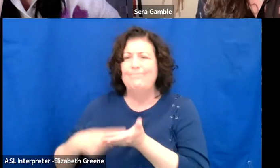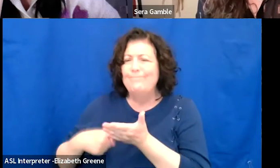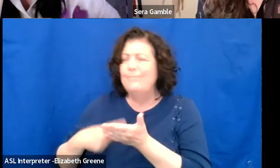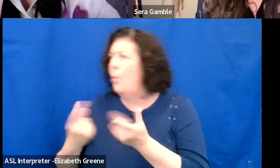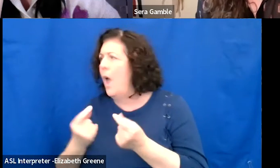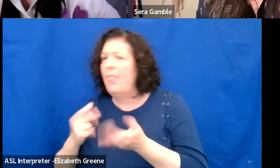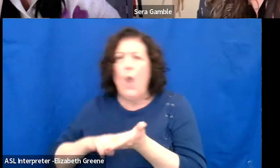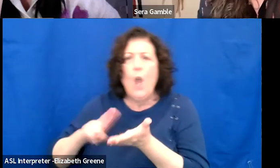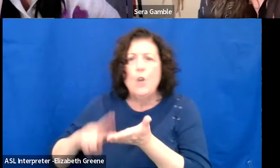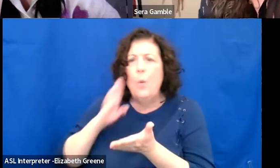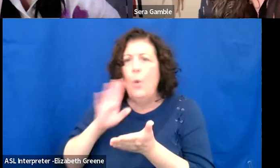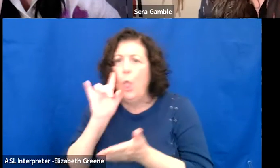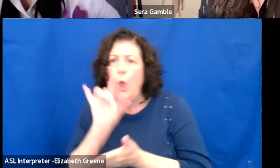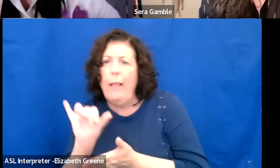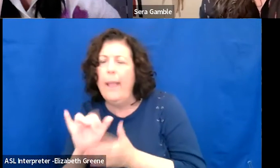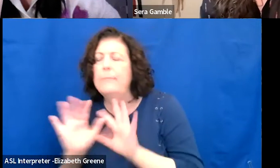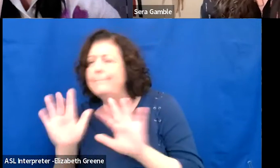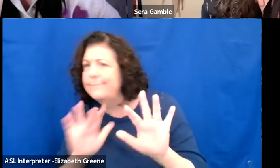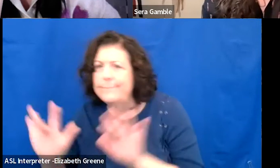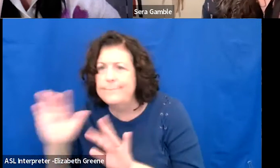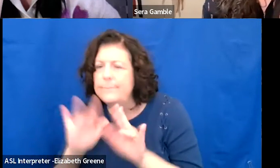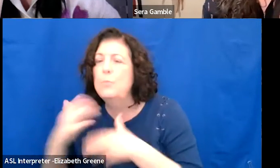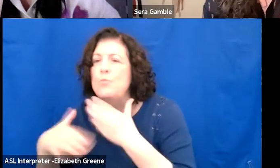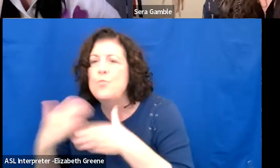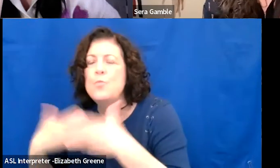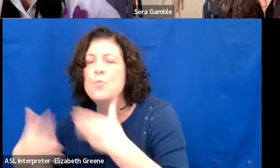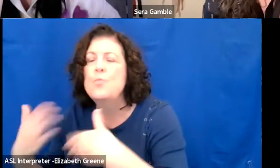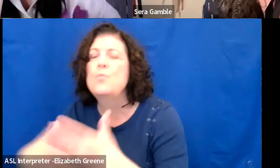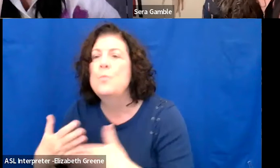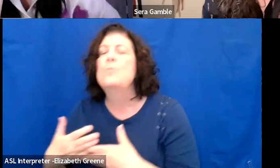shorthand. Right. That, and then,